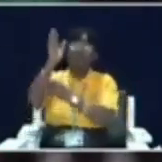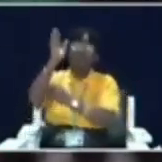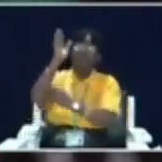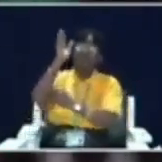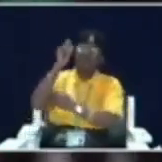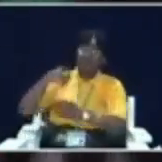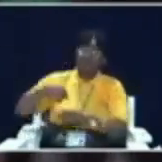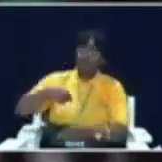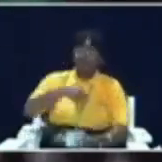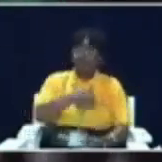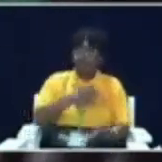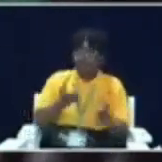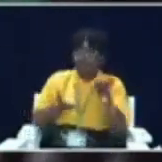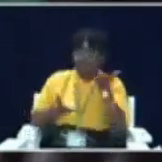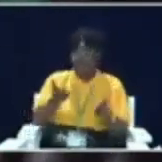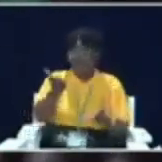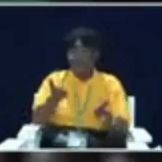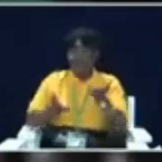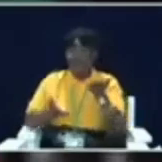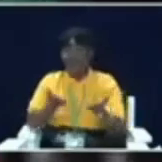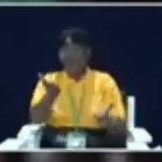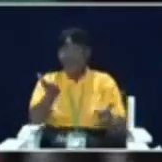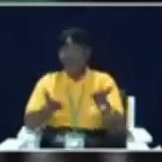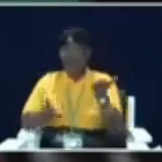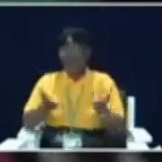God we serve.